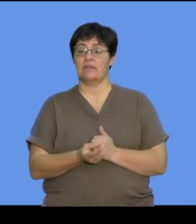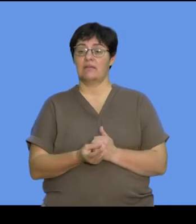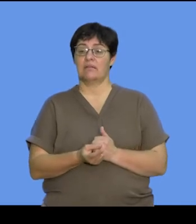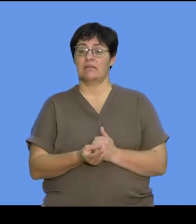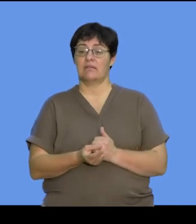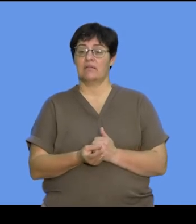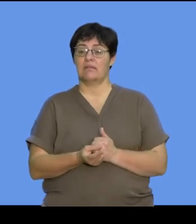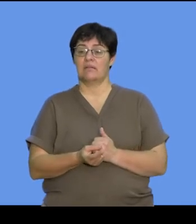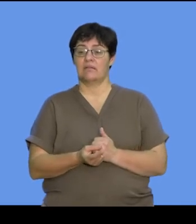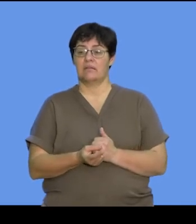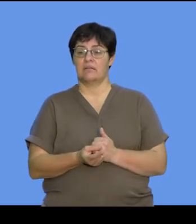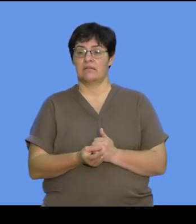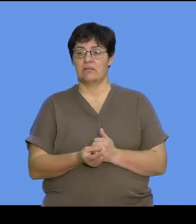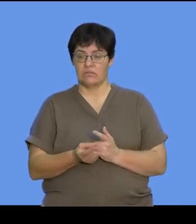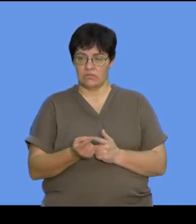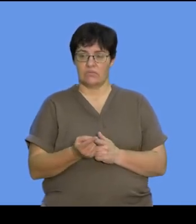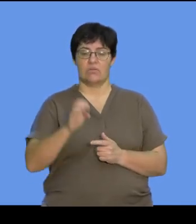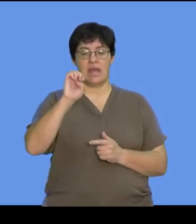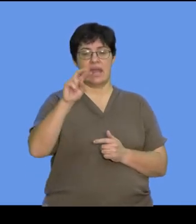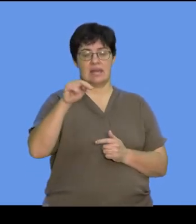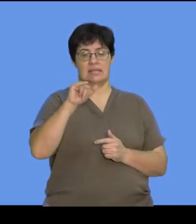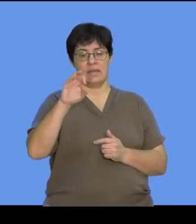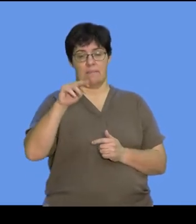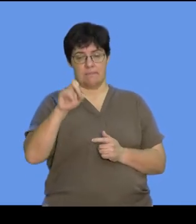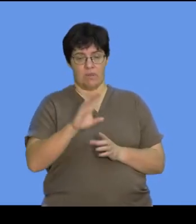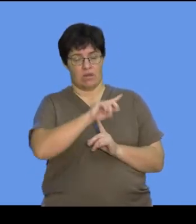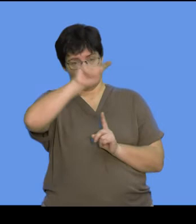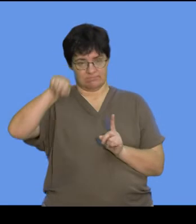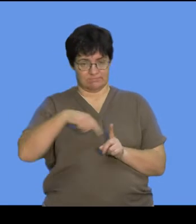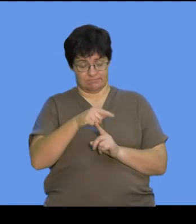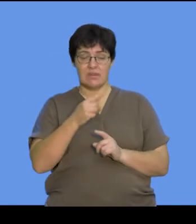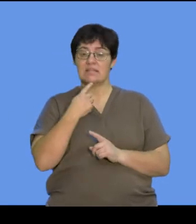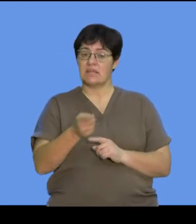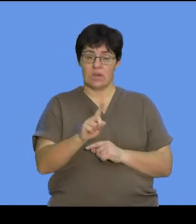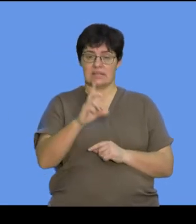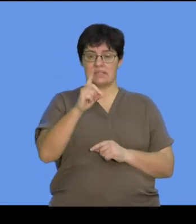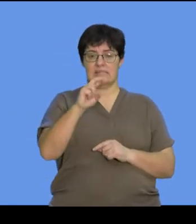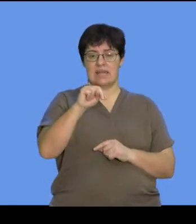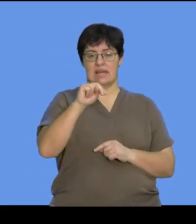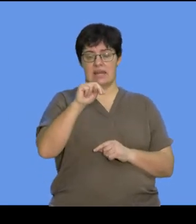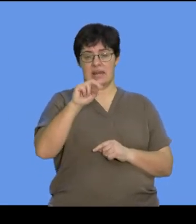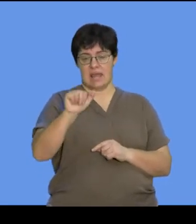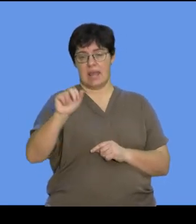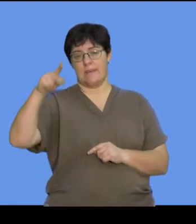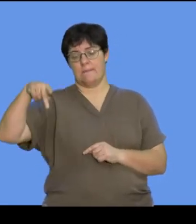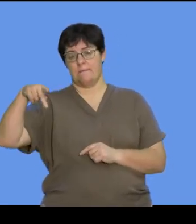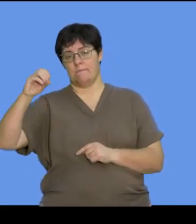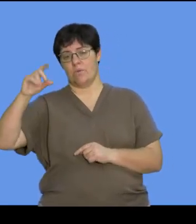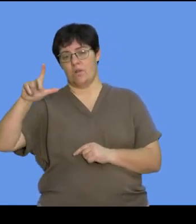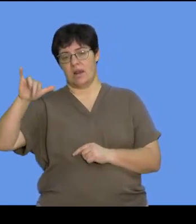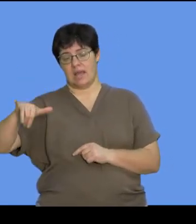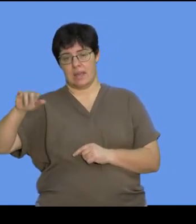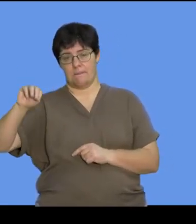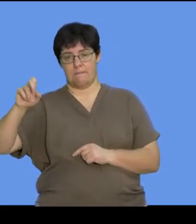happening through the enzyme which is surrounding this, which is I've indicated as DNA